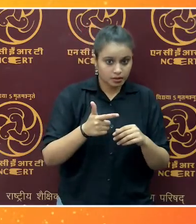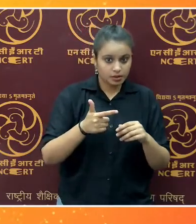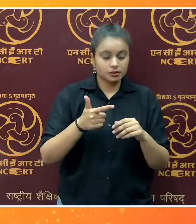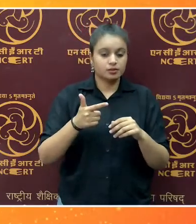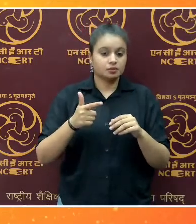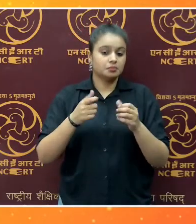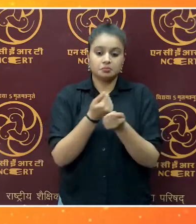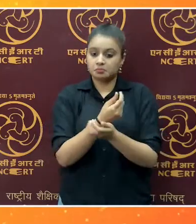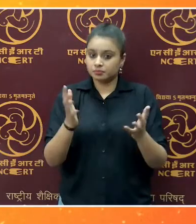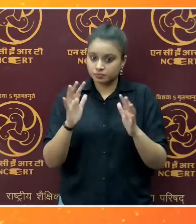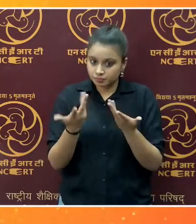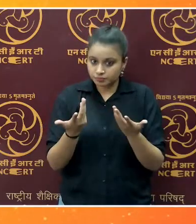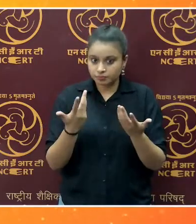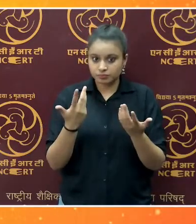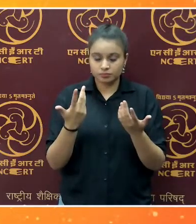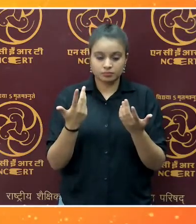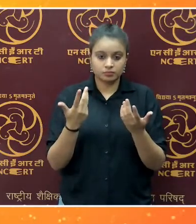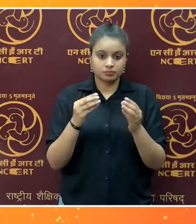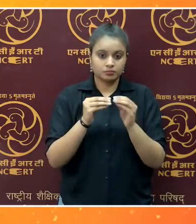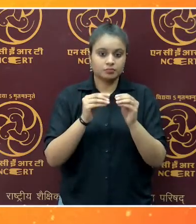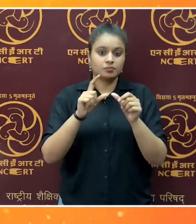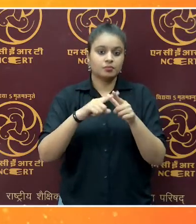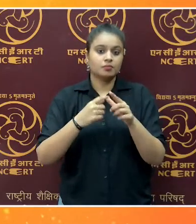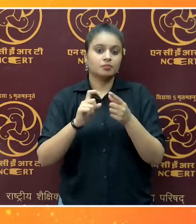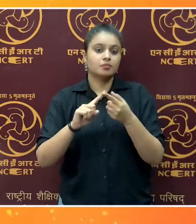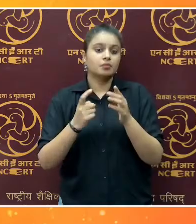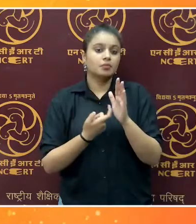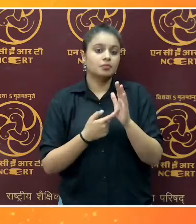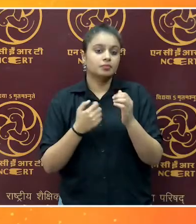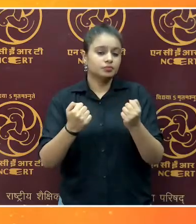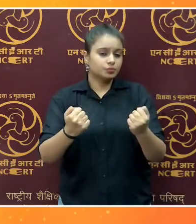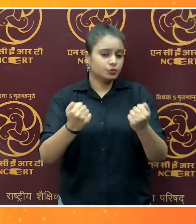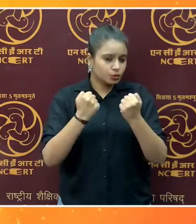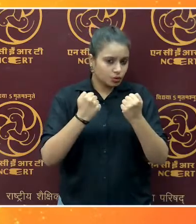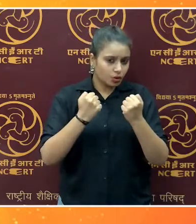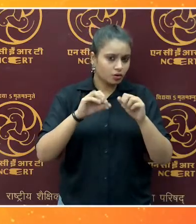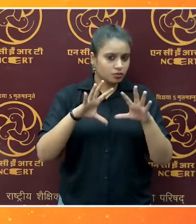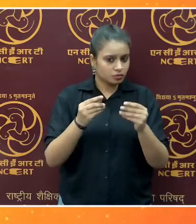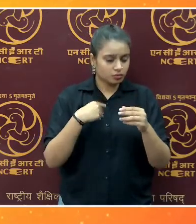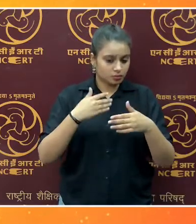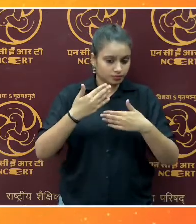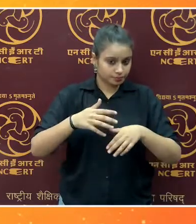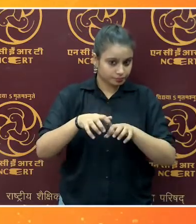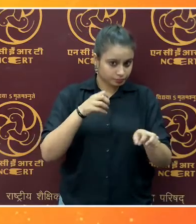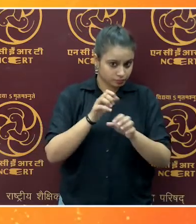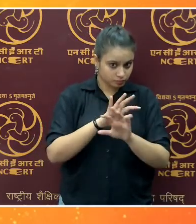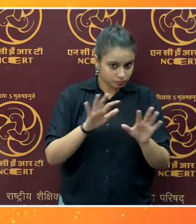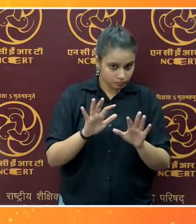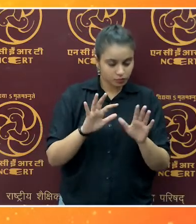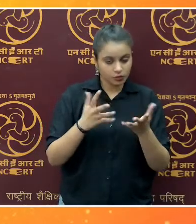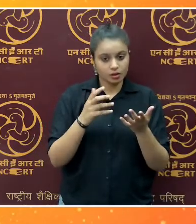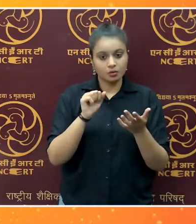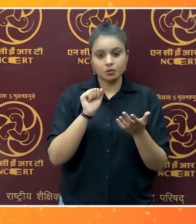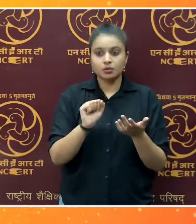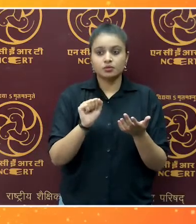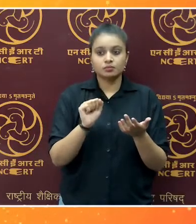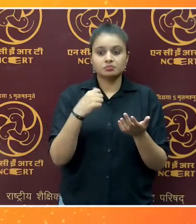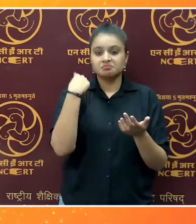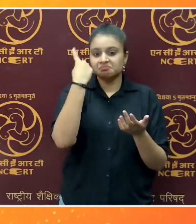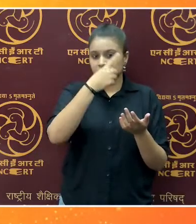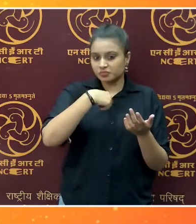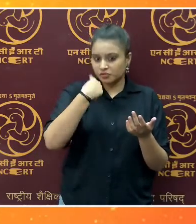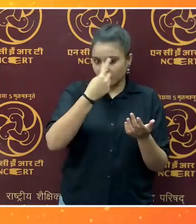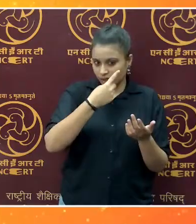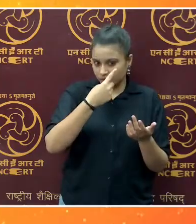mouse. Badger is a very strong, sturdy animal with the face